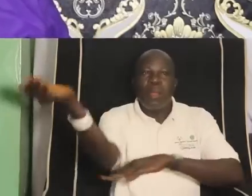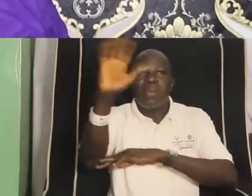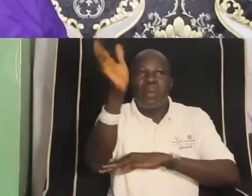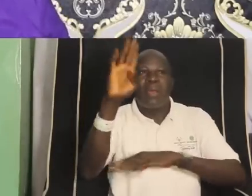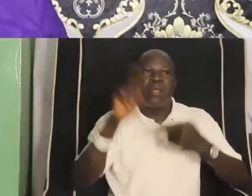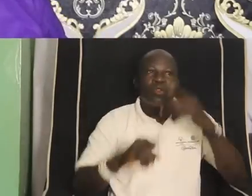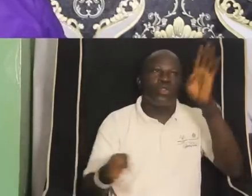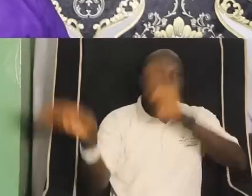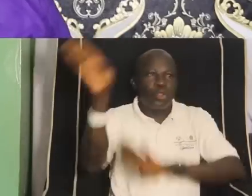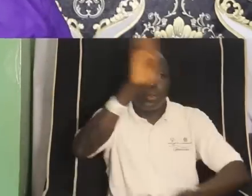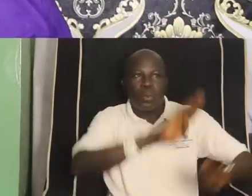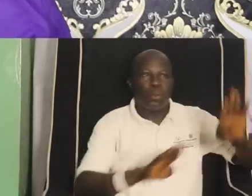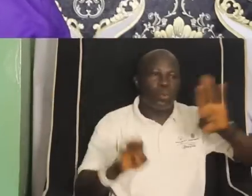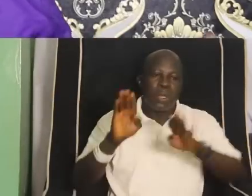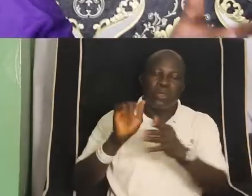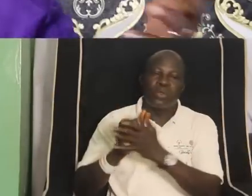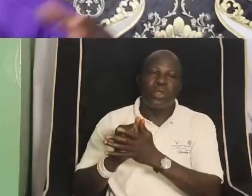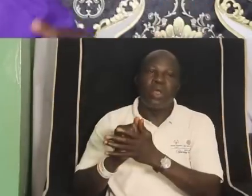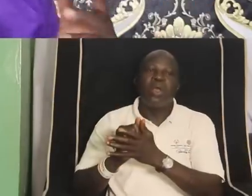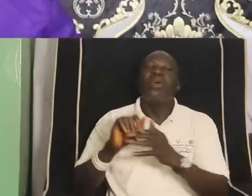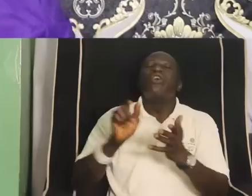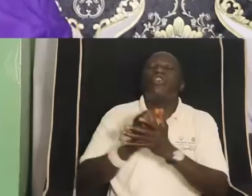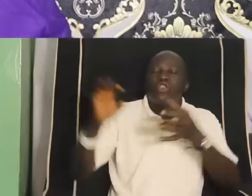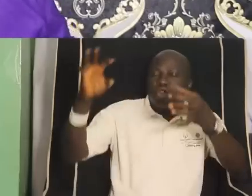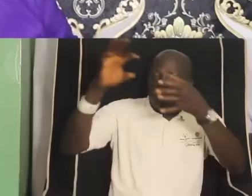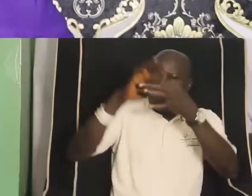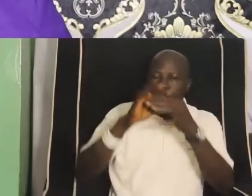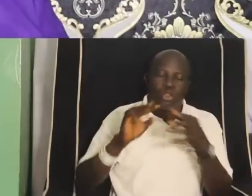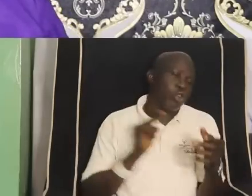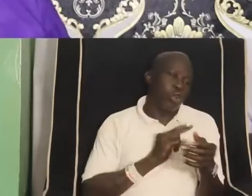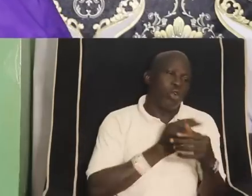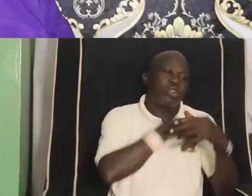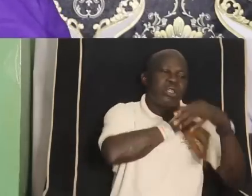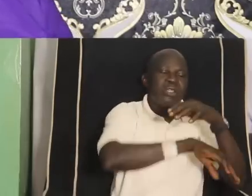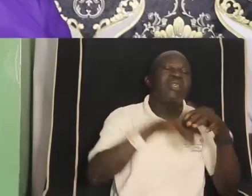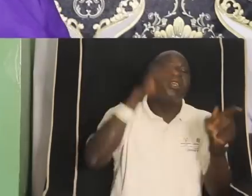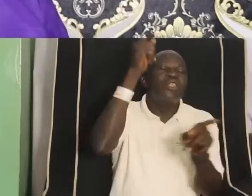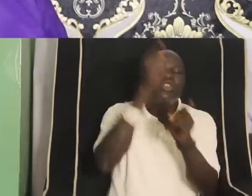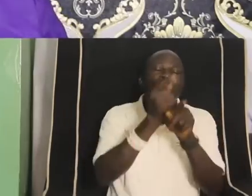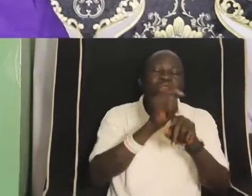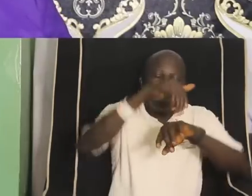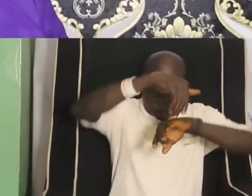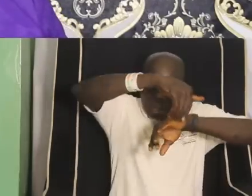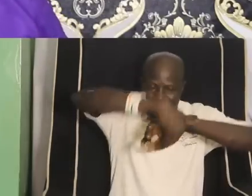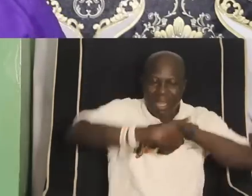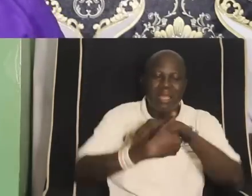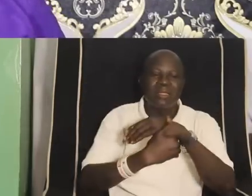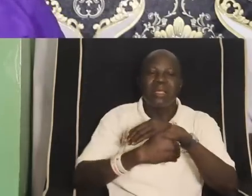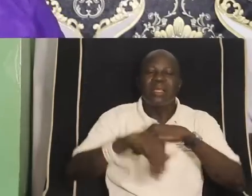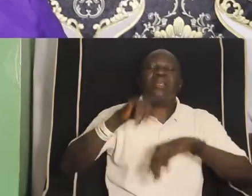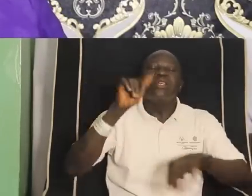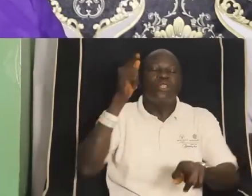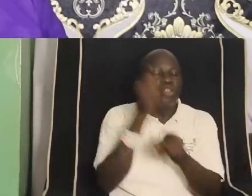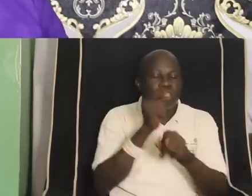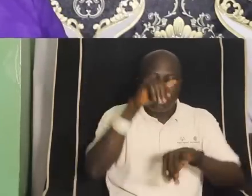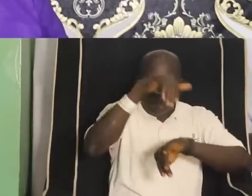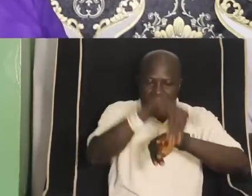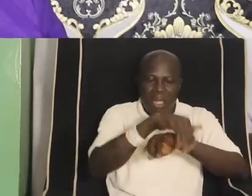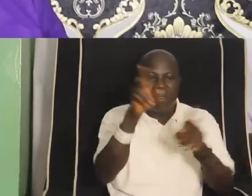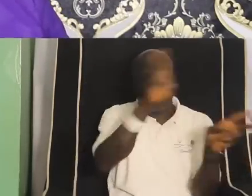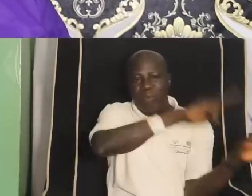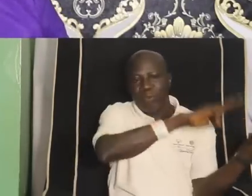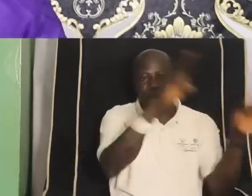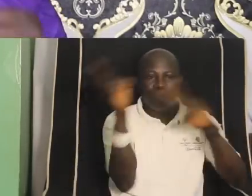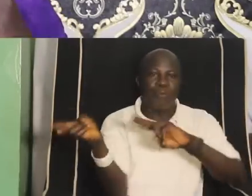Sira will be Port Harcourt. We are not in Port Harcourt every day. Edara koma wa. Our next resource is in life. It's powerful now. Oma ni agbara. It will be powerful. Ben,